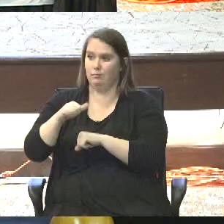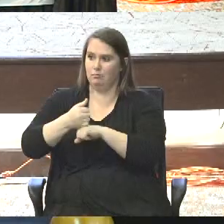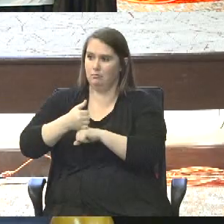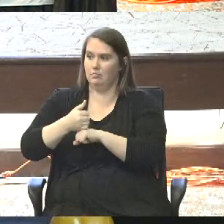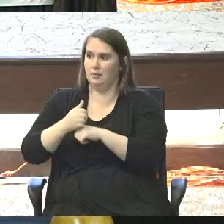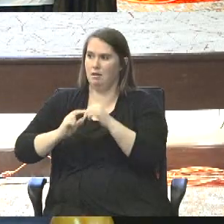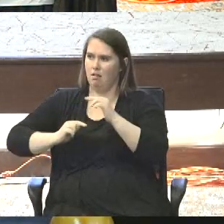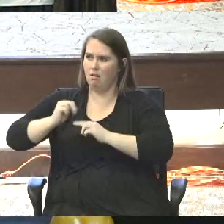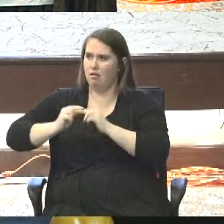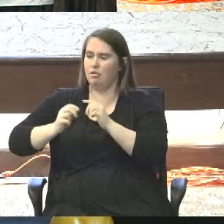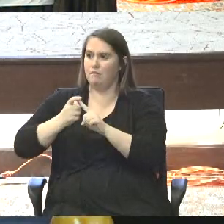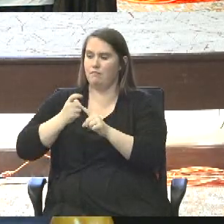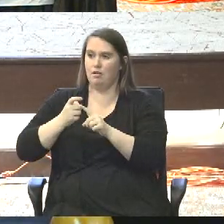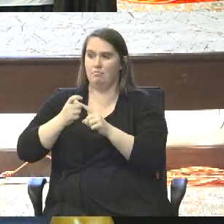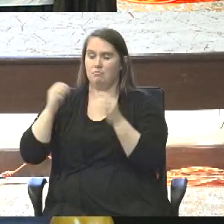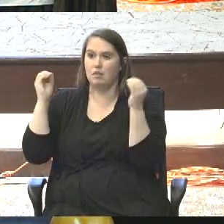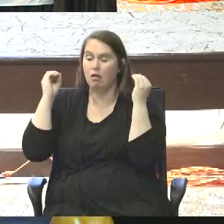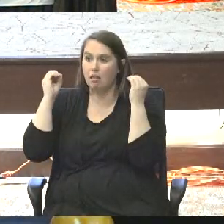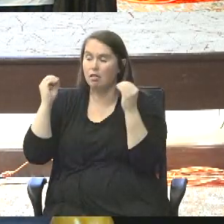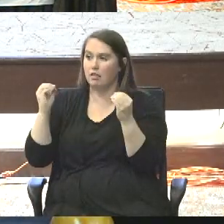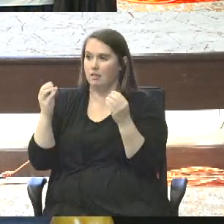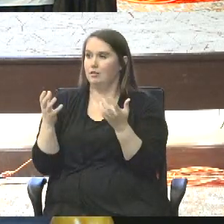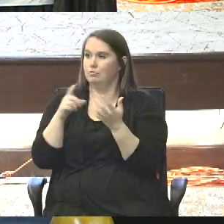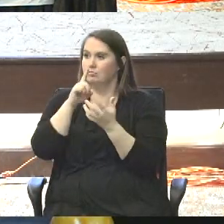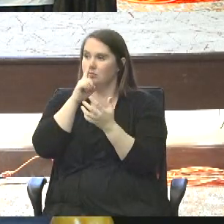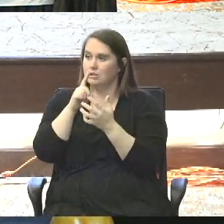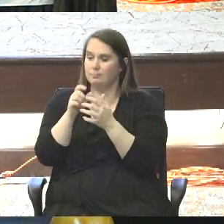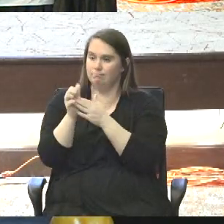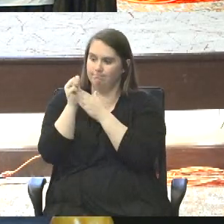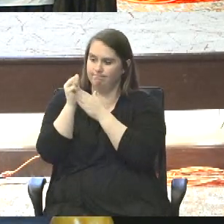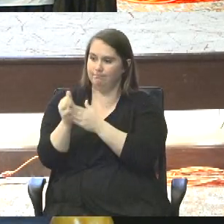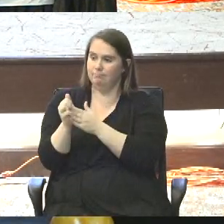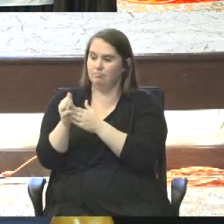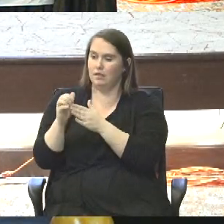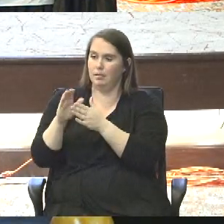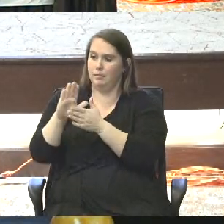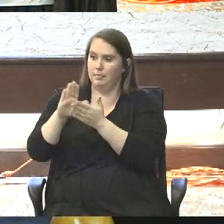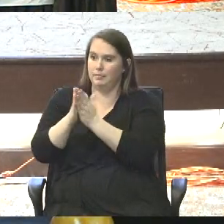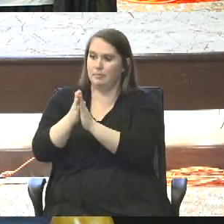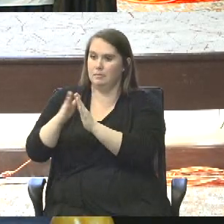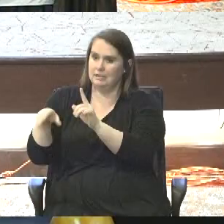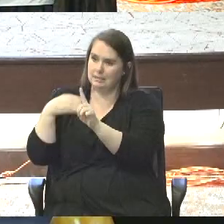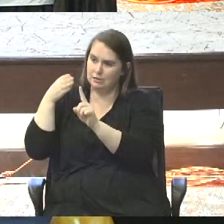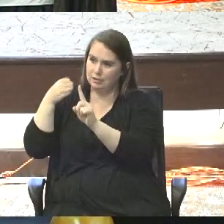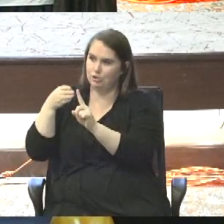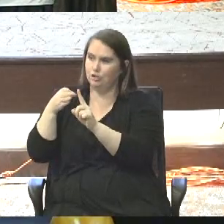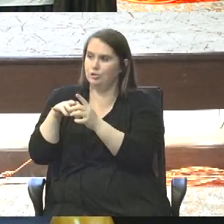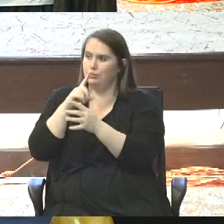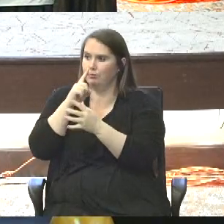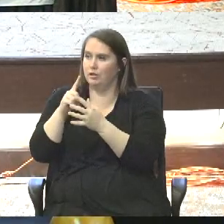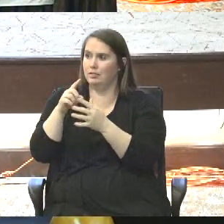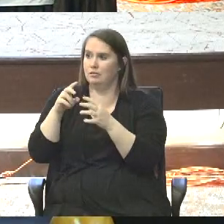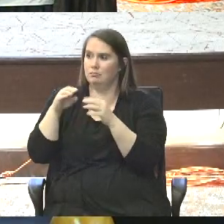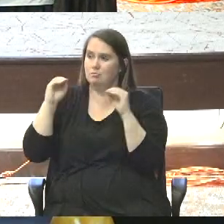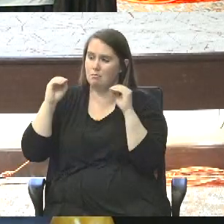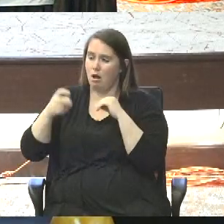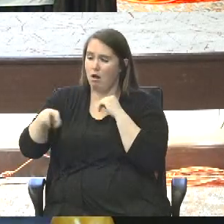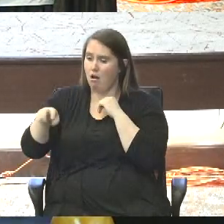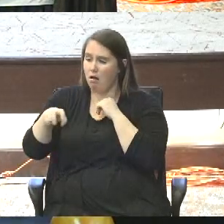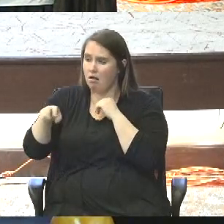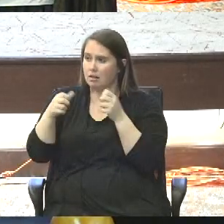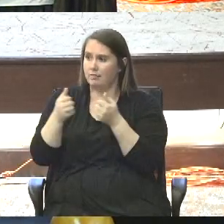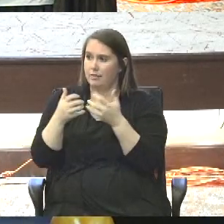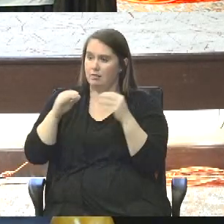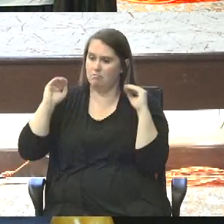from scratch and kind of stick to the guiding principles of making it a destination, really geared toward, as Councilmember Rodriguez said,